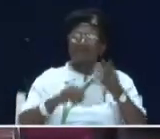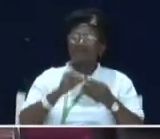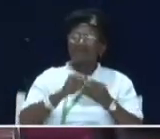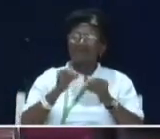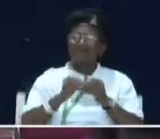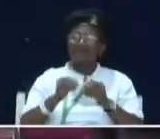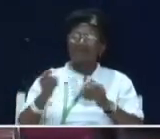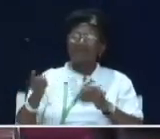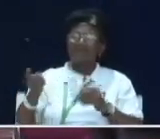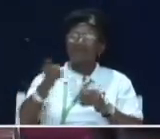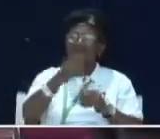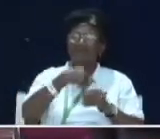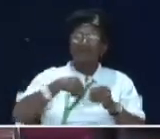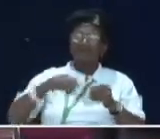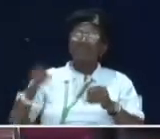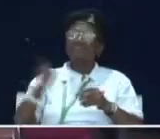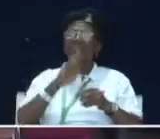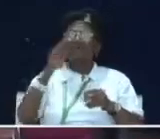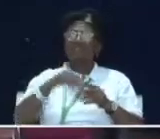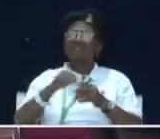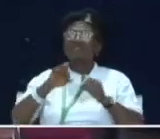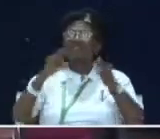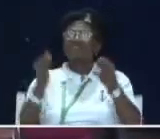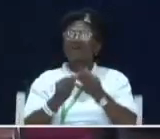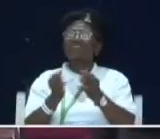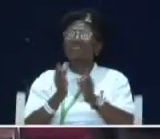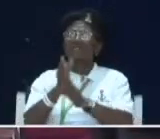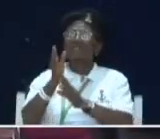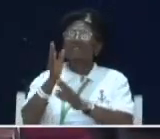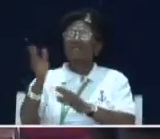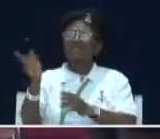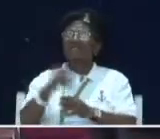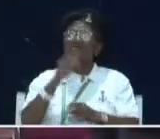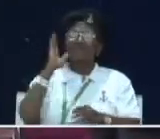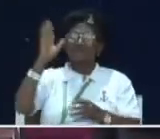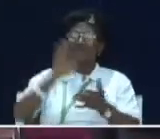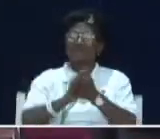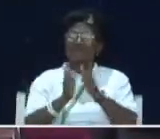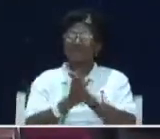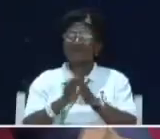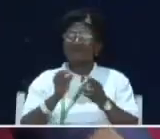in your family line, you will become number one.